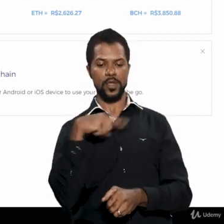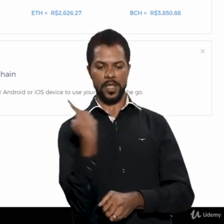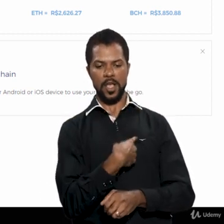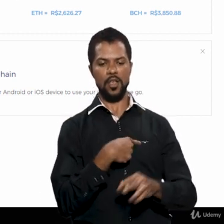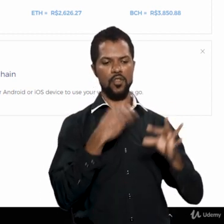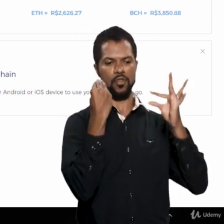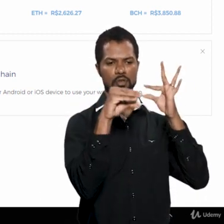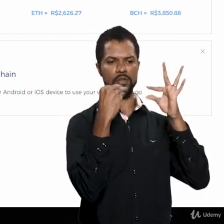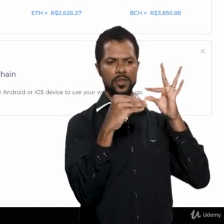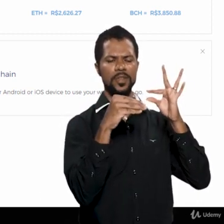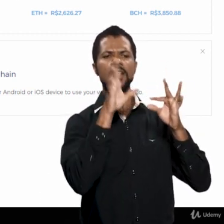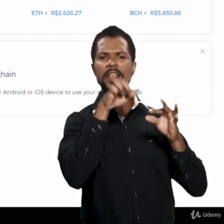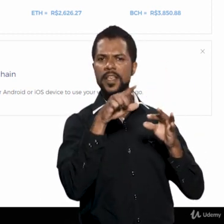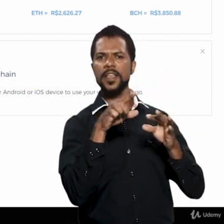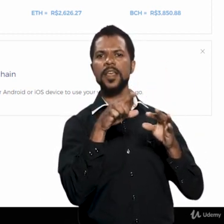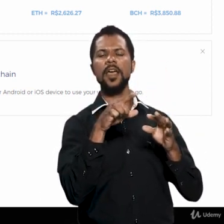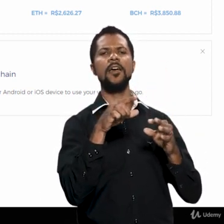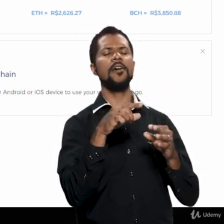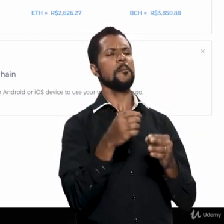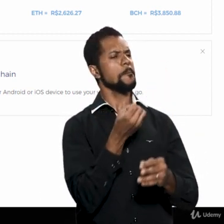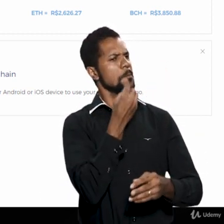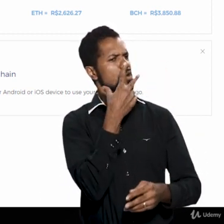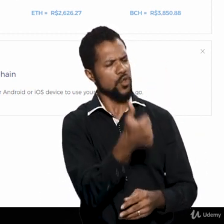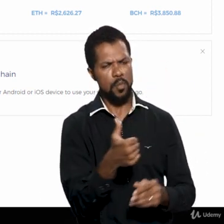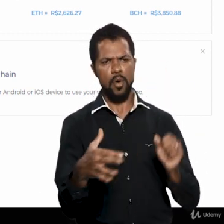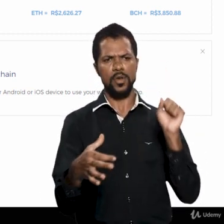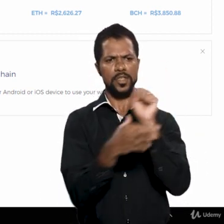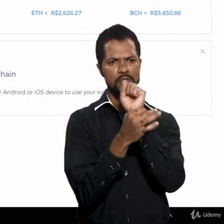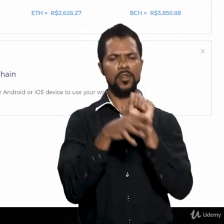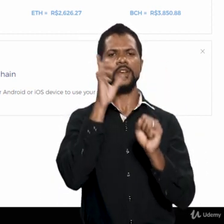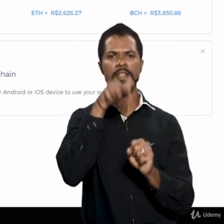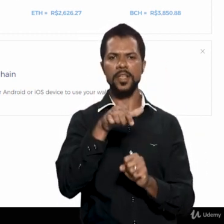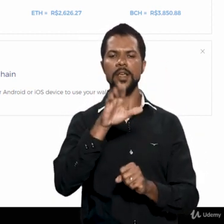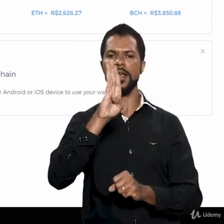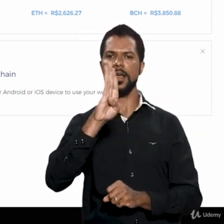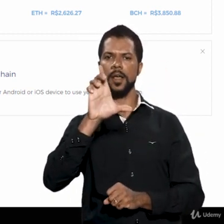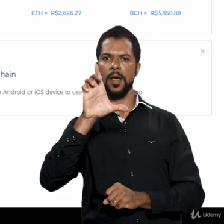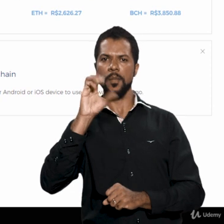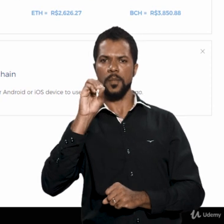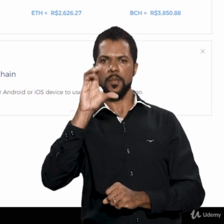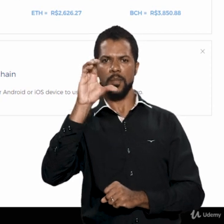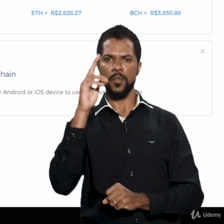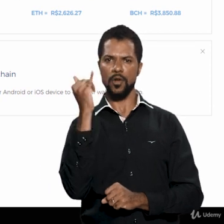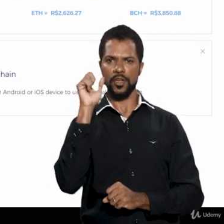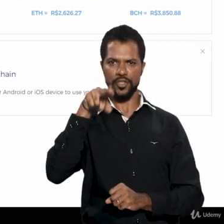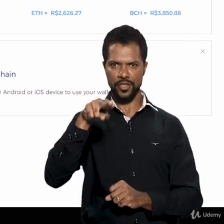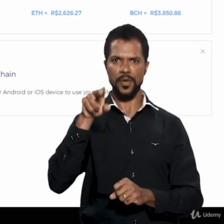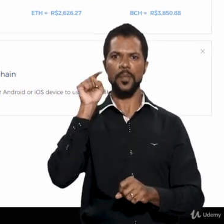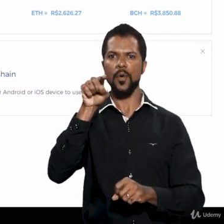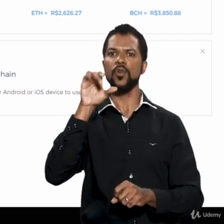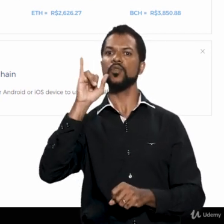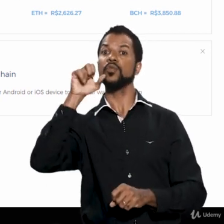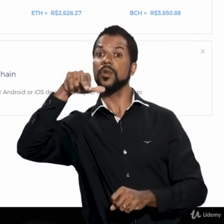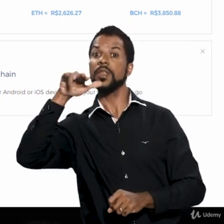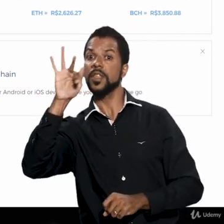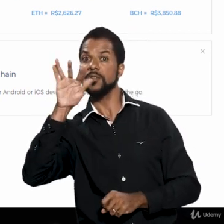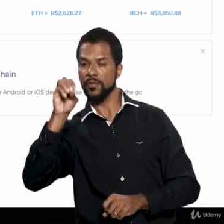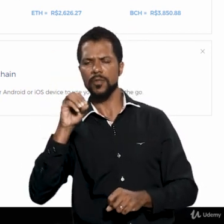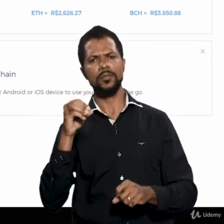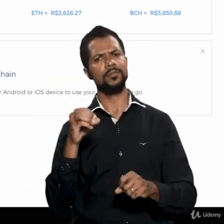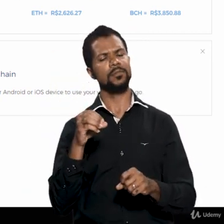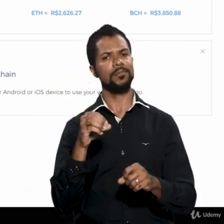our wallet right now. This is one known as one of the most famous and safe. Okay. Now we can